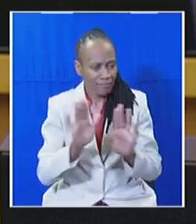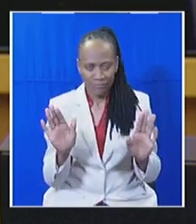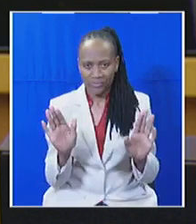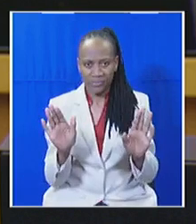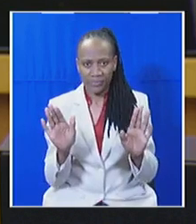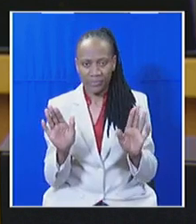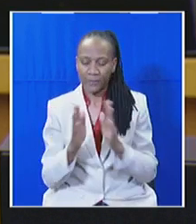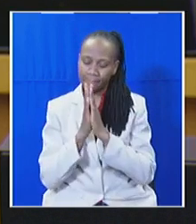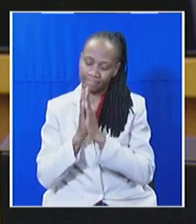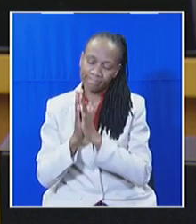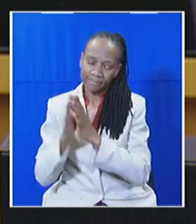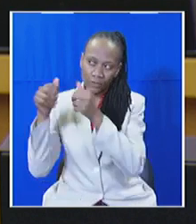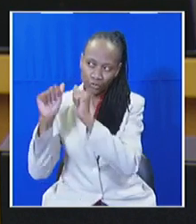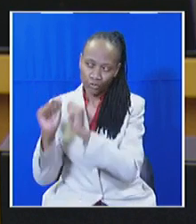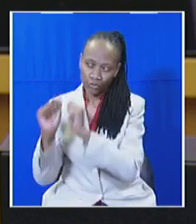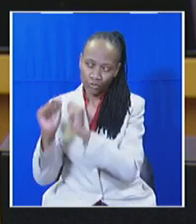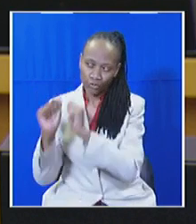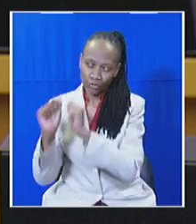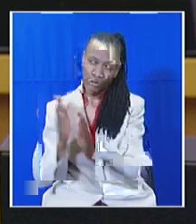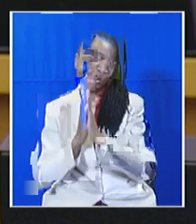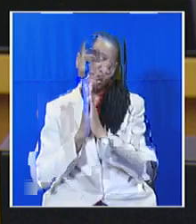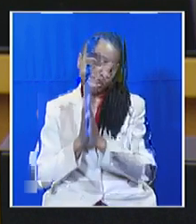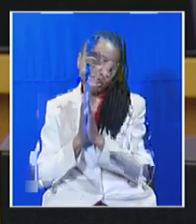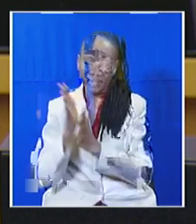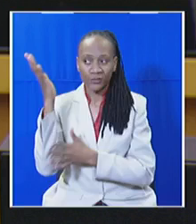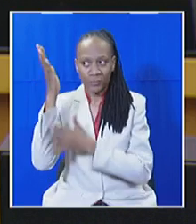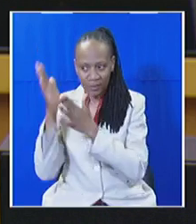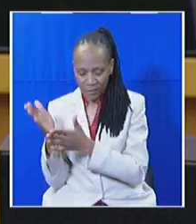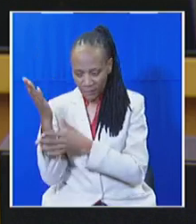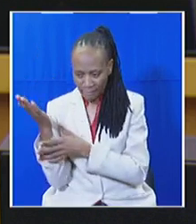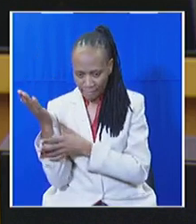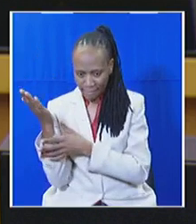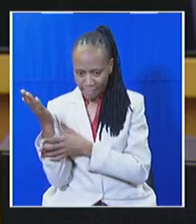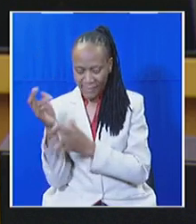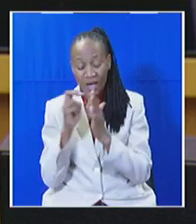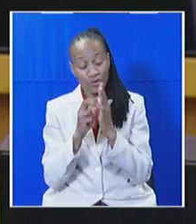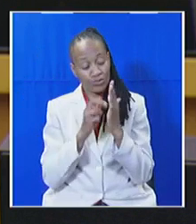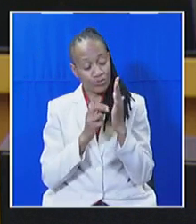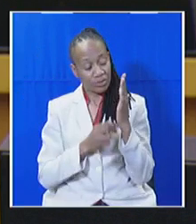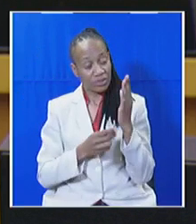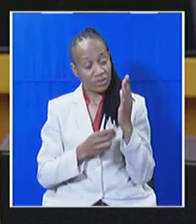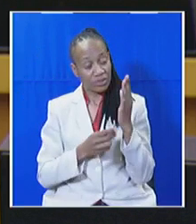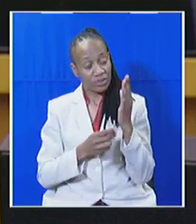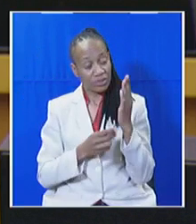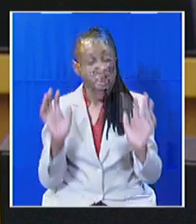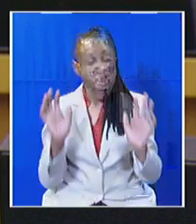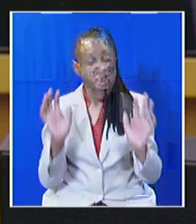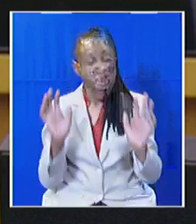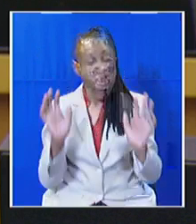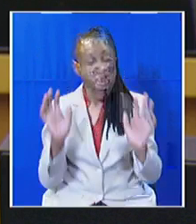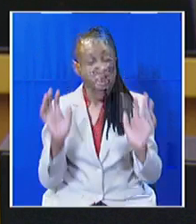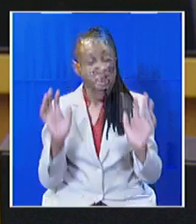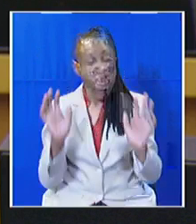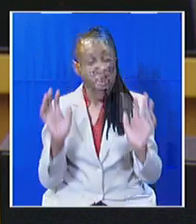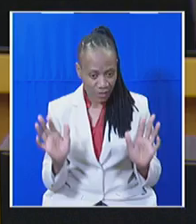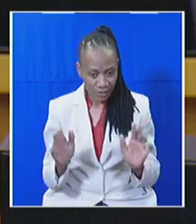So I request, Chairperson, Speaker, that the rules that we adopted in On a point